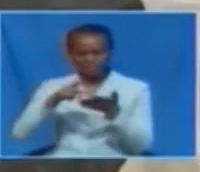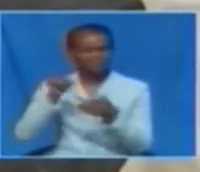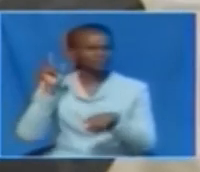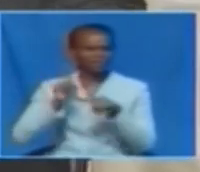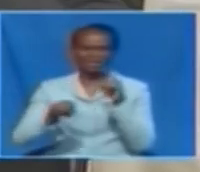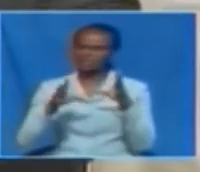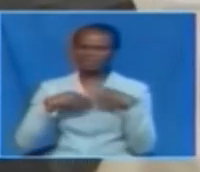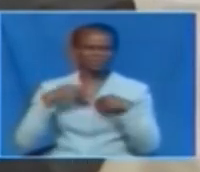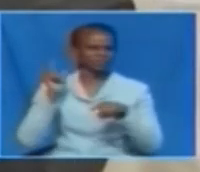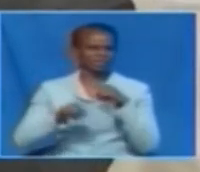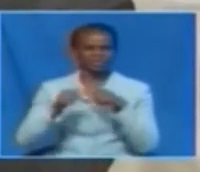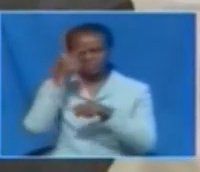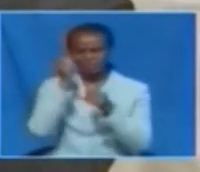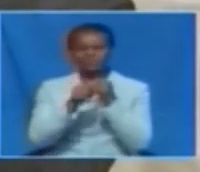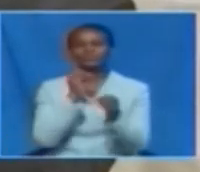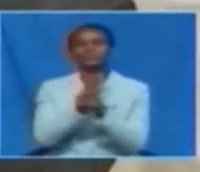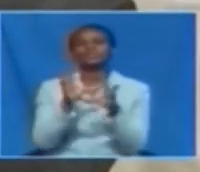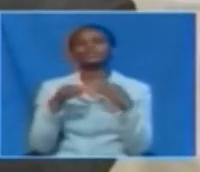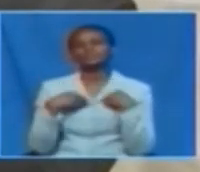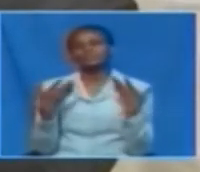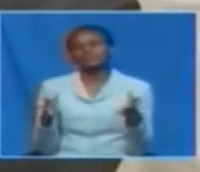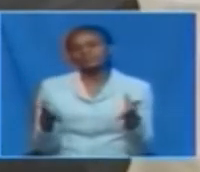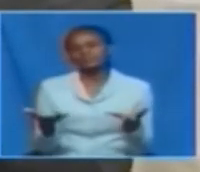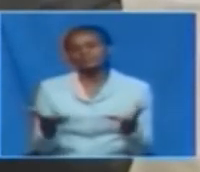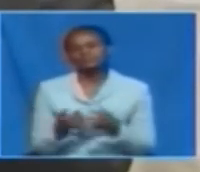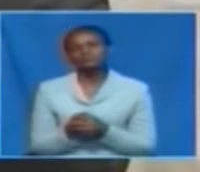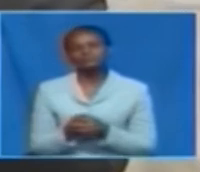going to accept you because somebody would have already been adopted in your place.